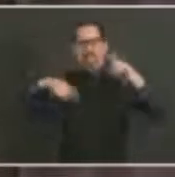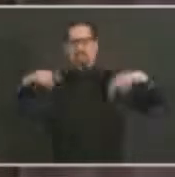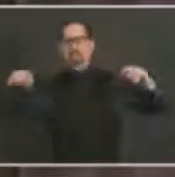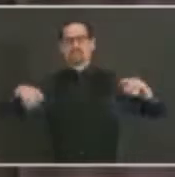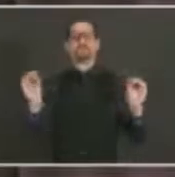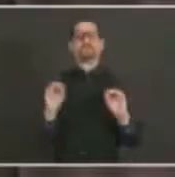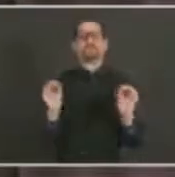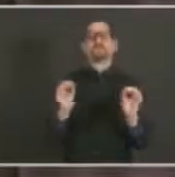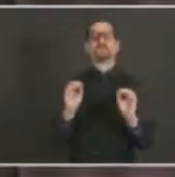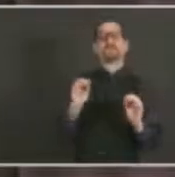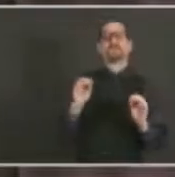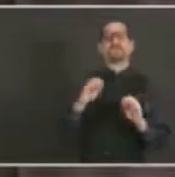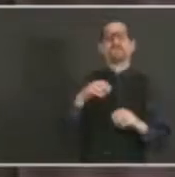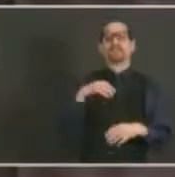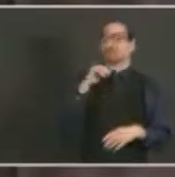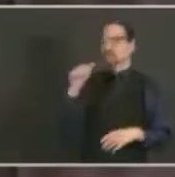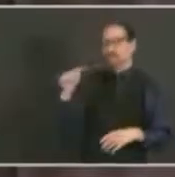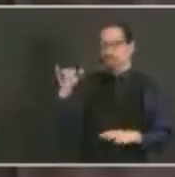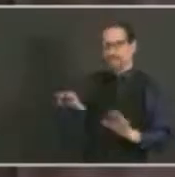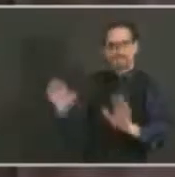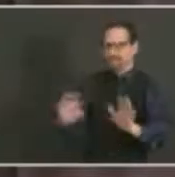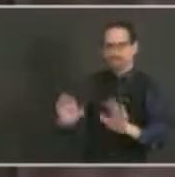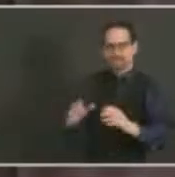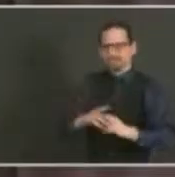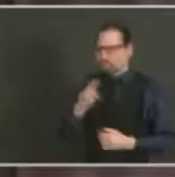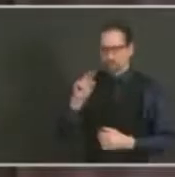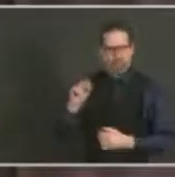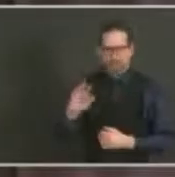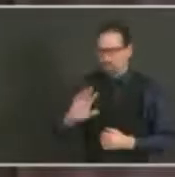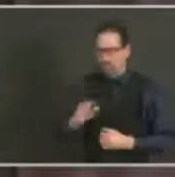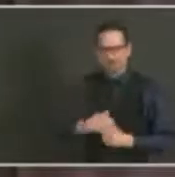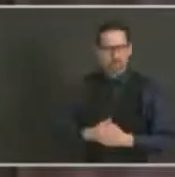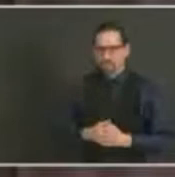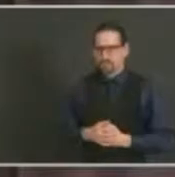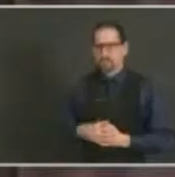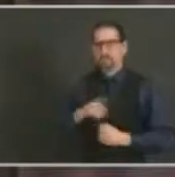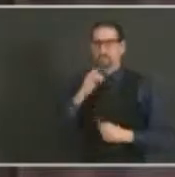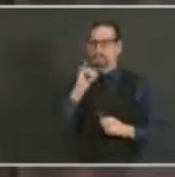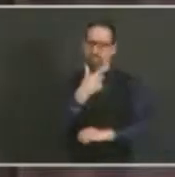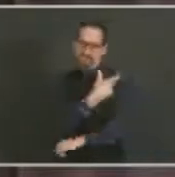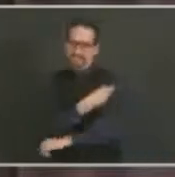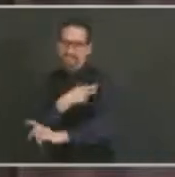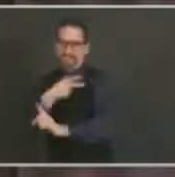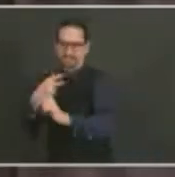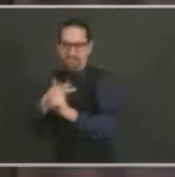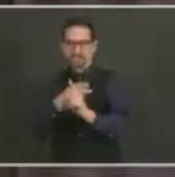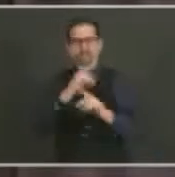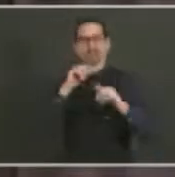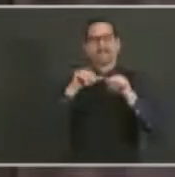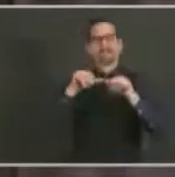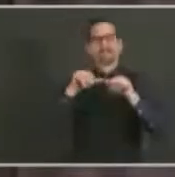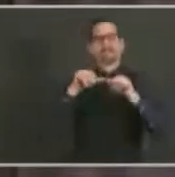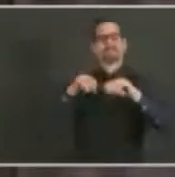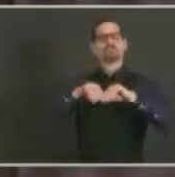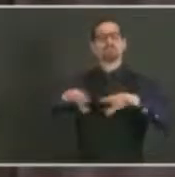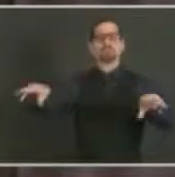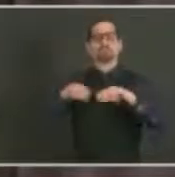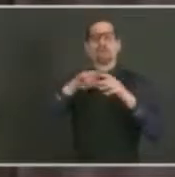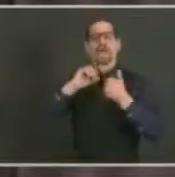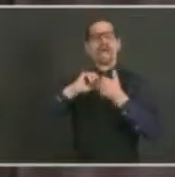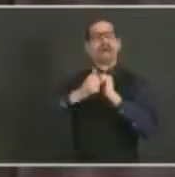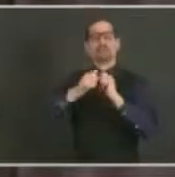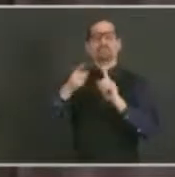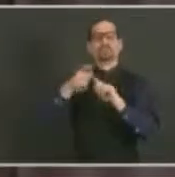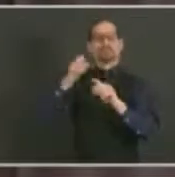is not that. The oversight of our distribution of vaccine is fully controlled through the state. It's really